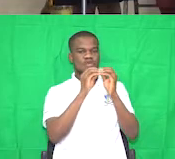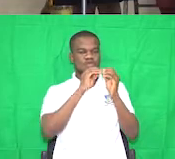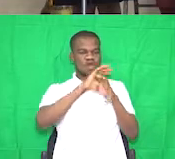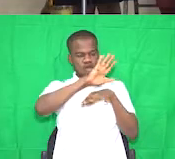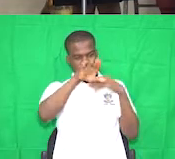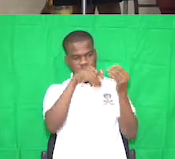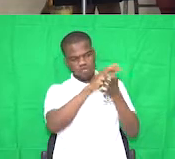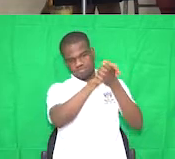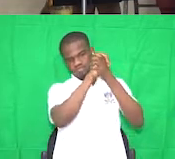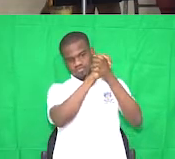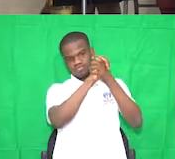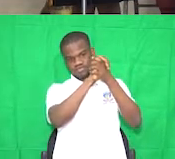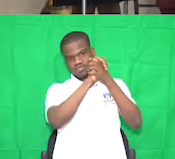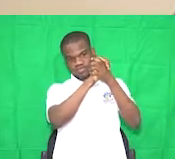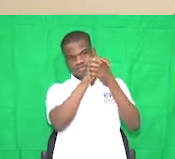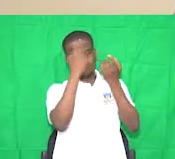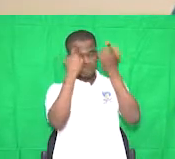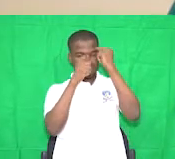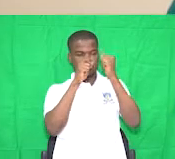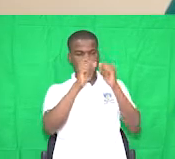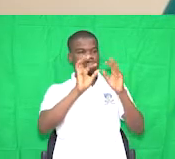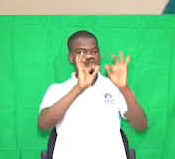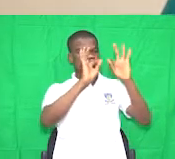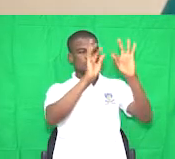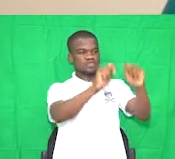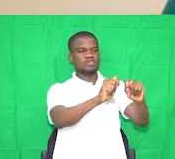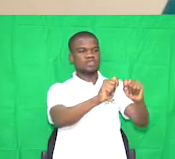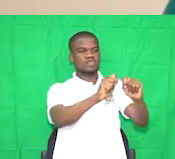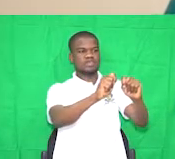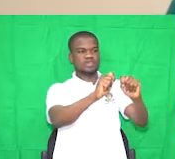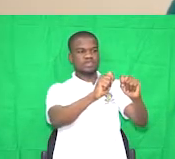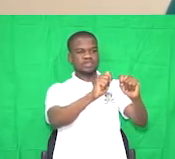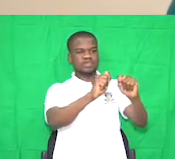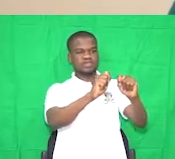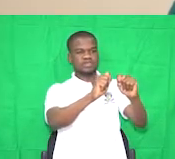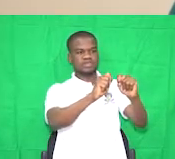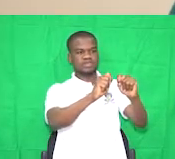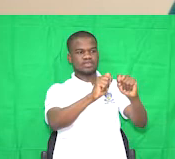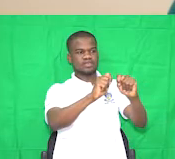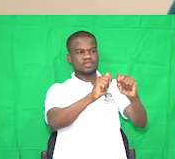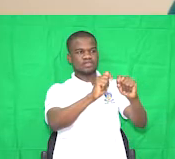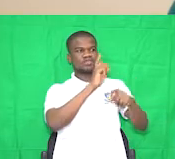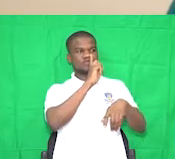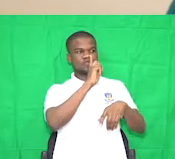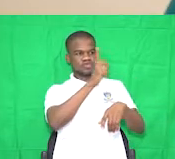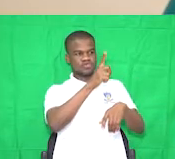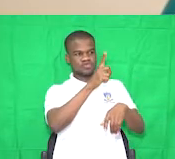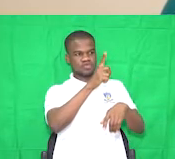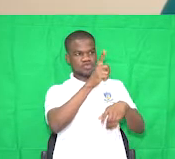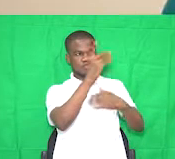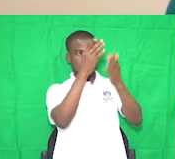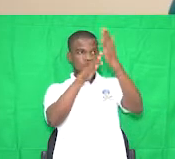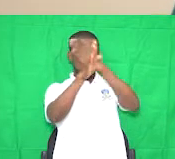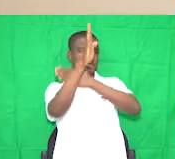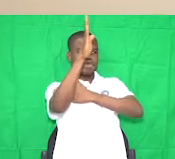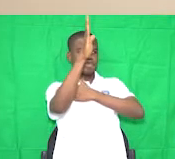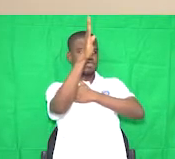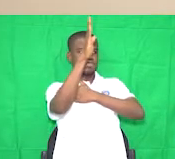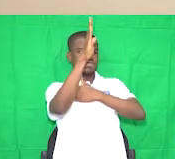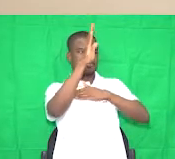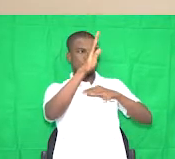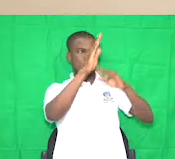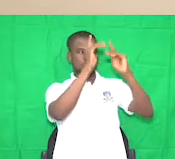you as much as you deserve. And as teachers are always told, your reward is in heaven. From your